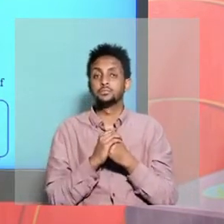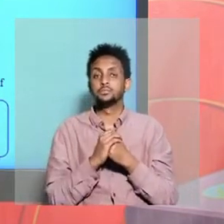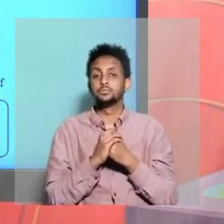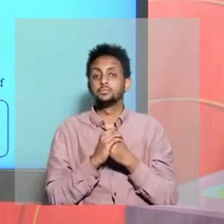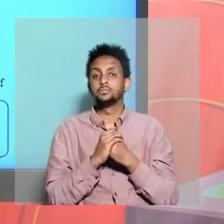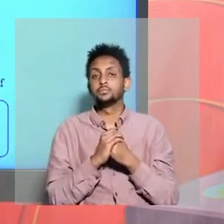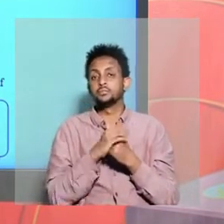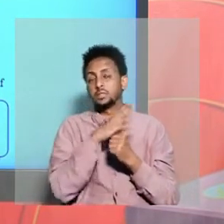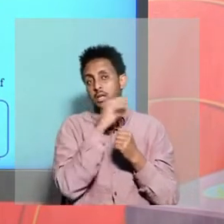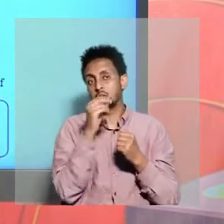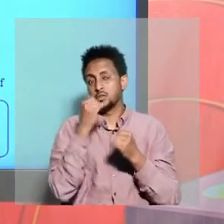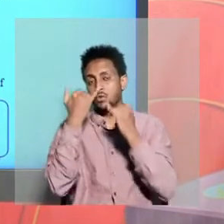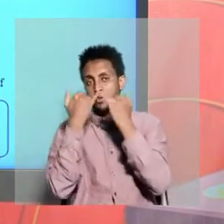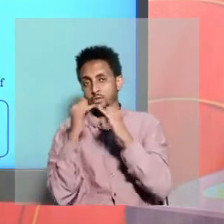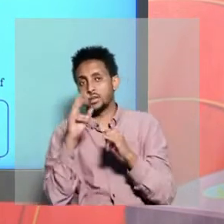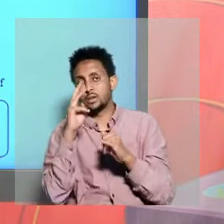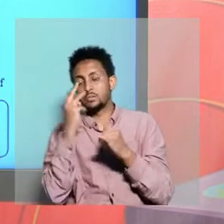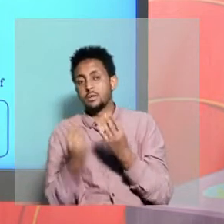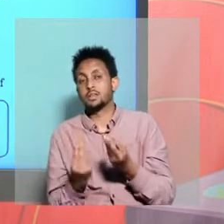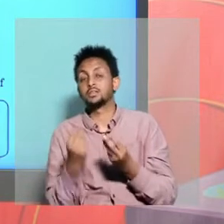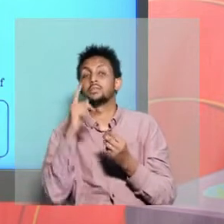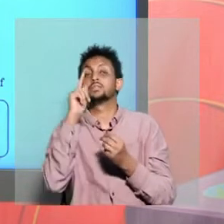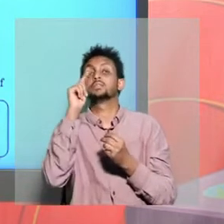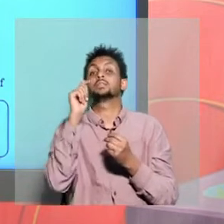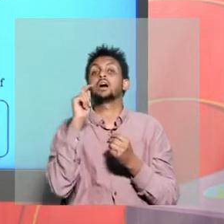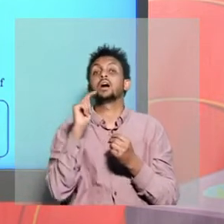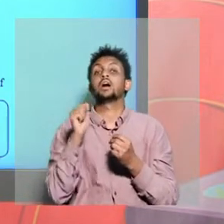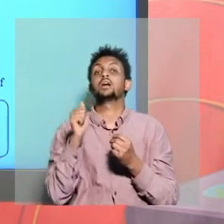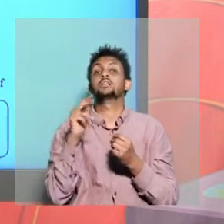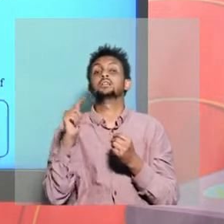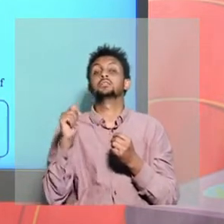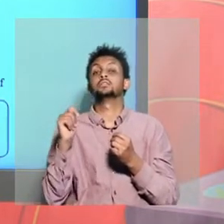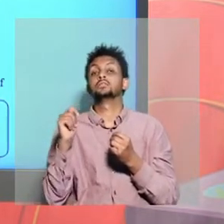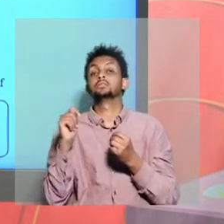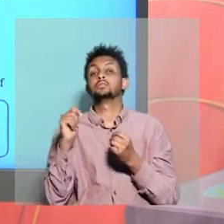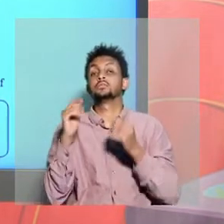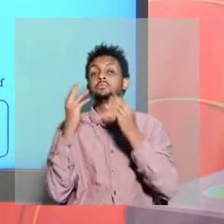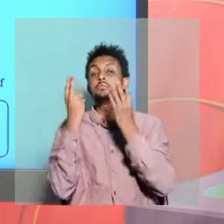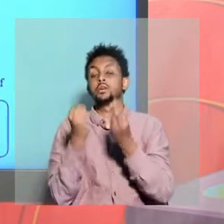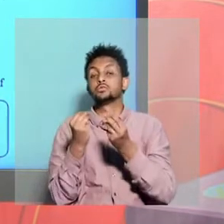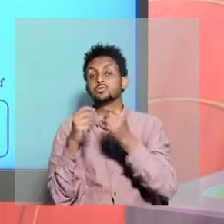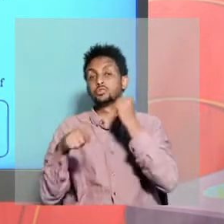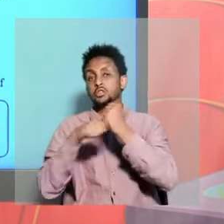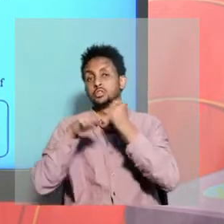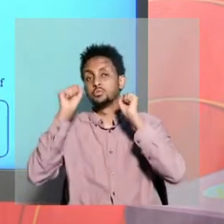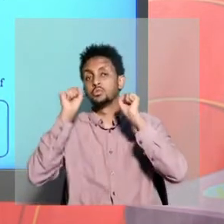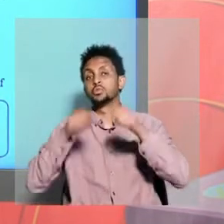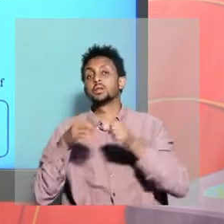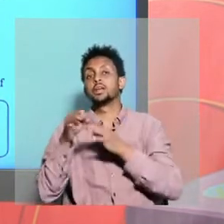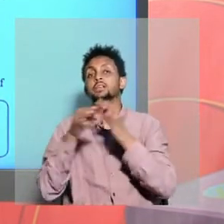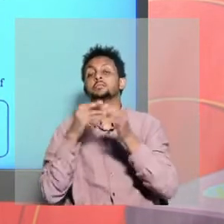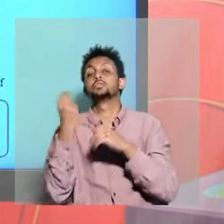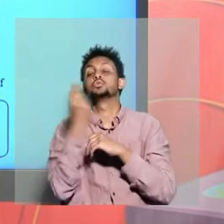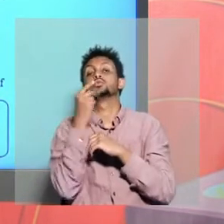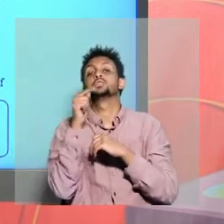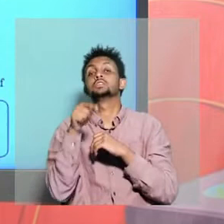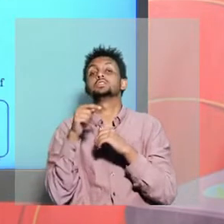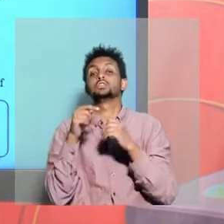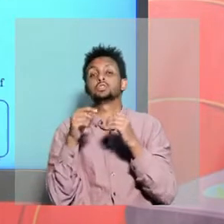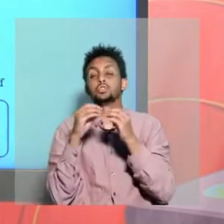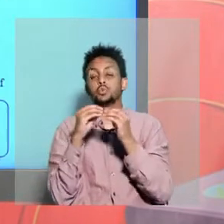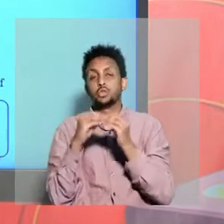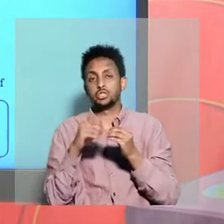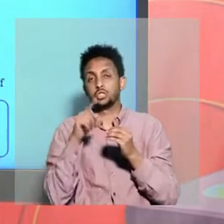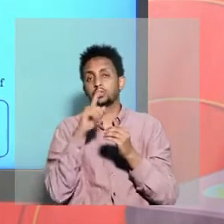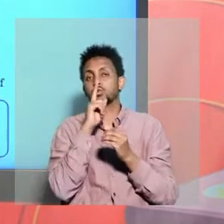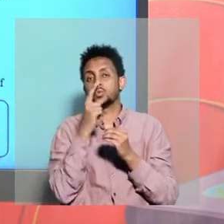okay, and over mass times tan theta, the angle of deflection, and the mass of the charge is possibly expressed using this equation.